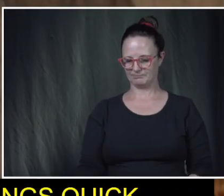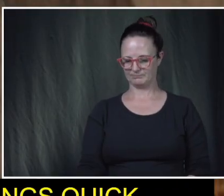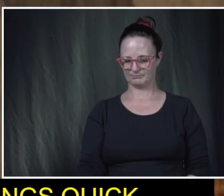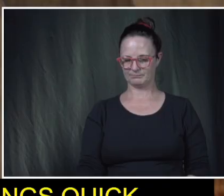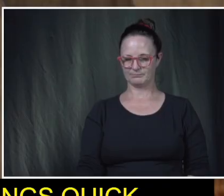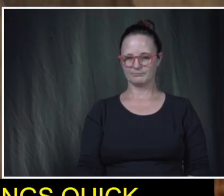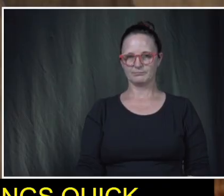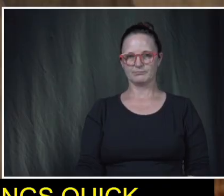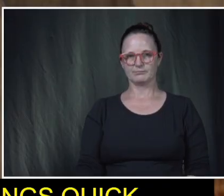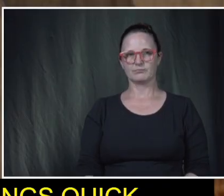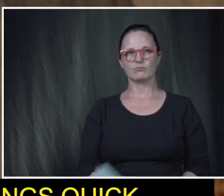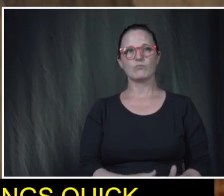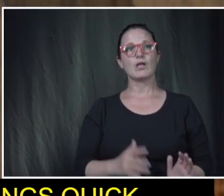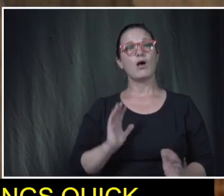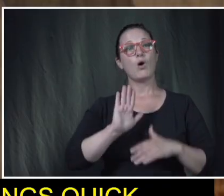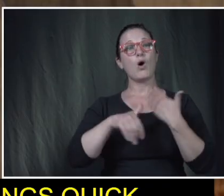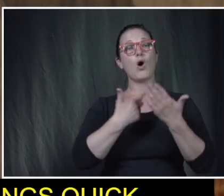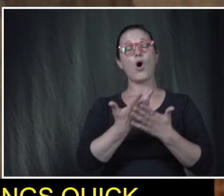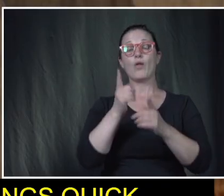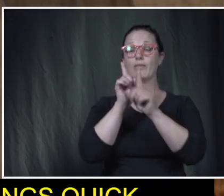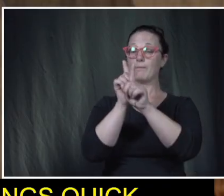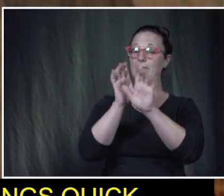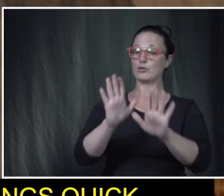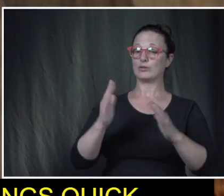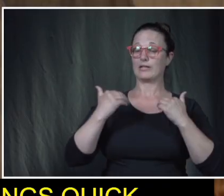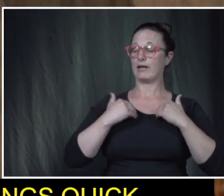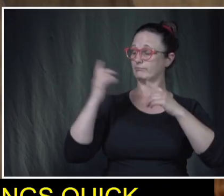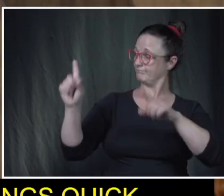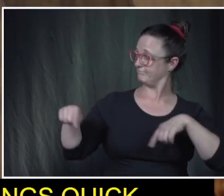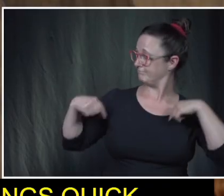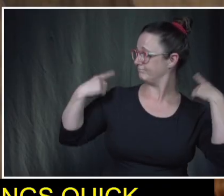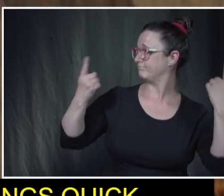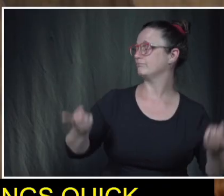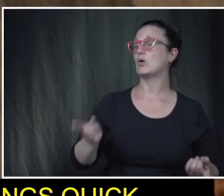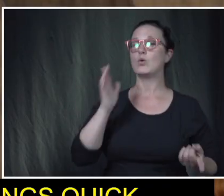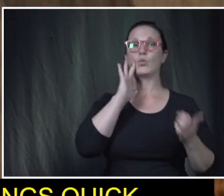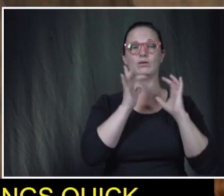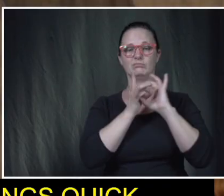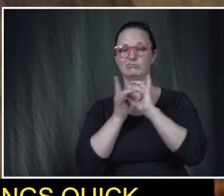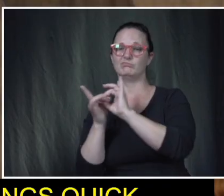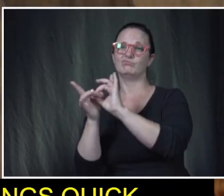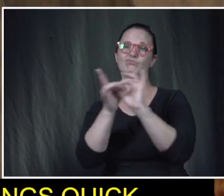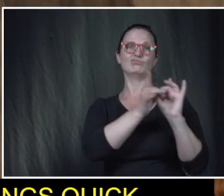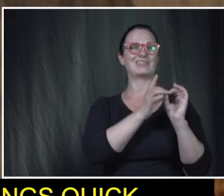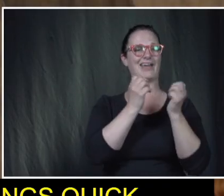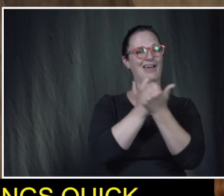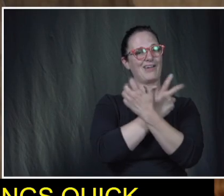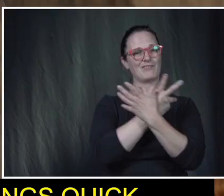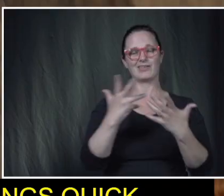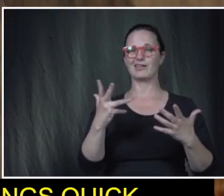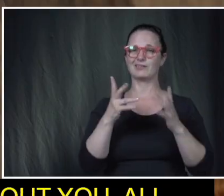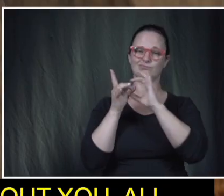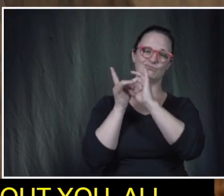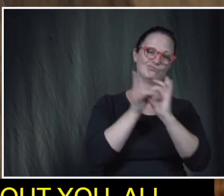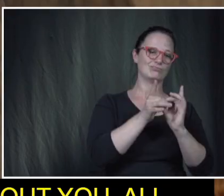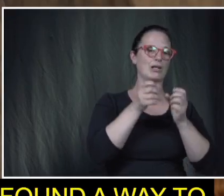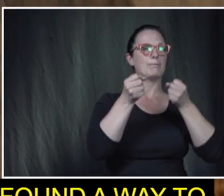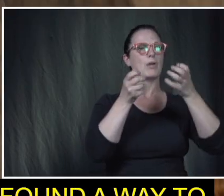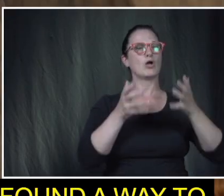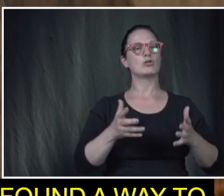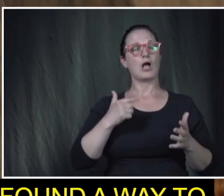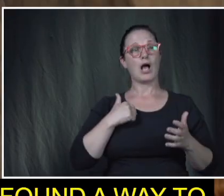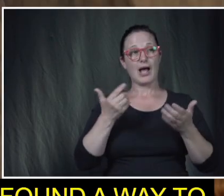All the mentors I've had in my life found a way to connect things back to boxing. Since I'm around other fighters